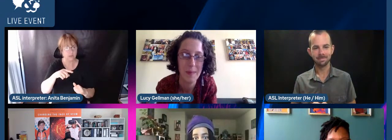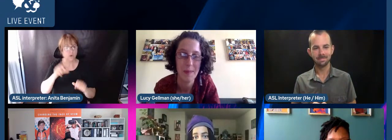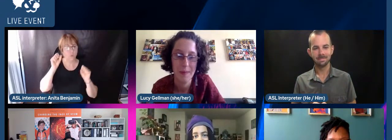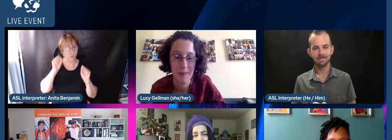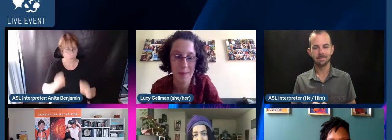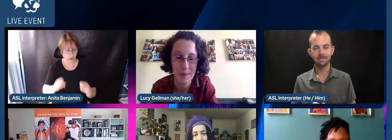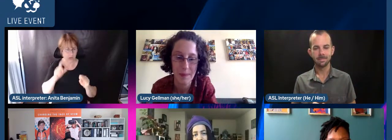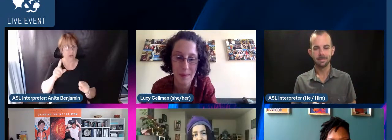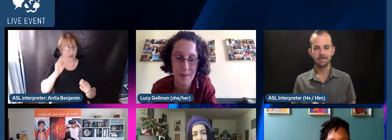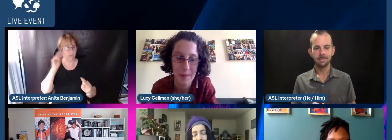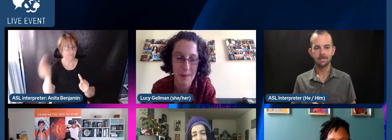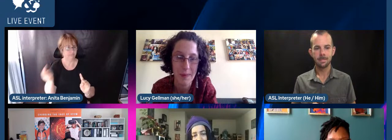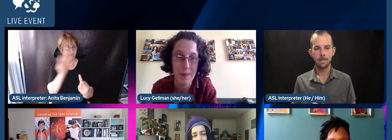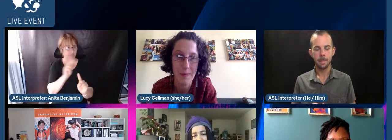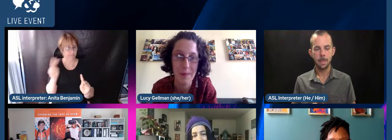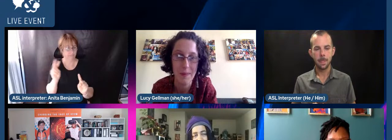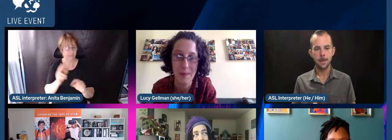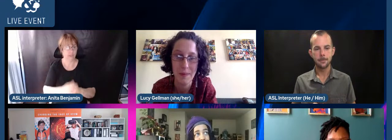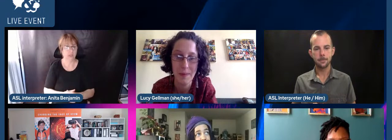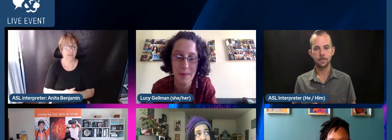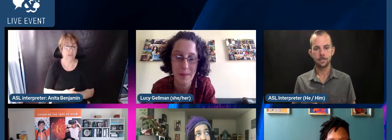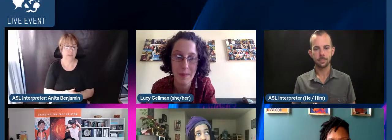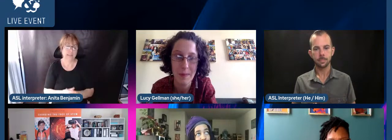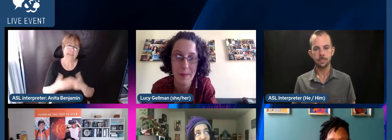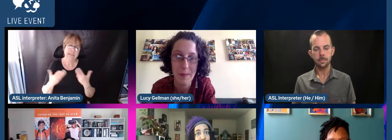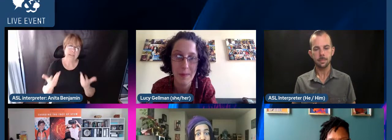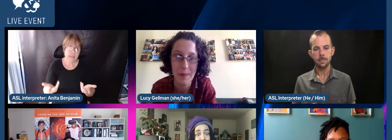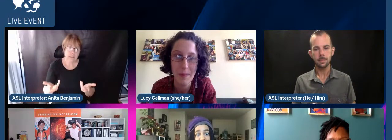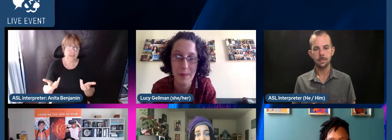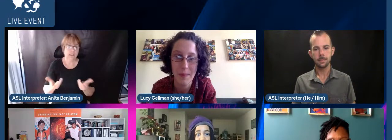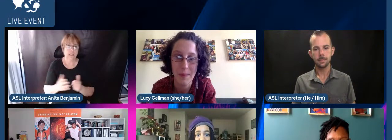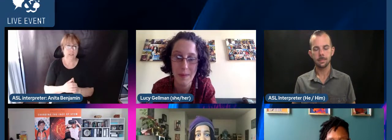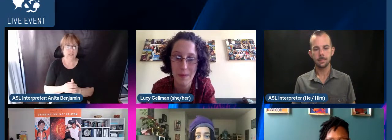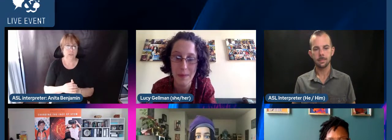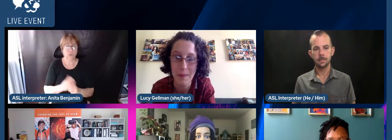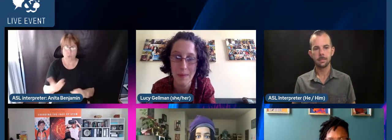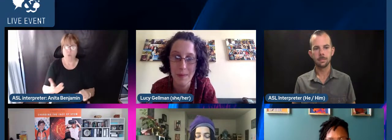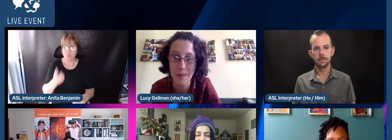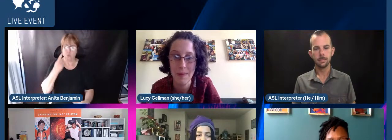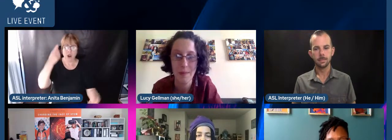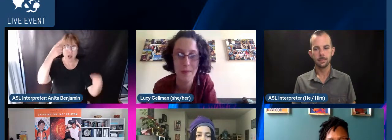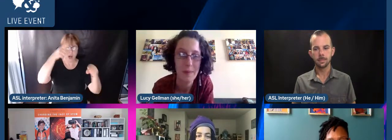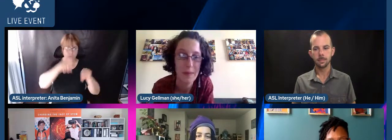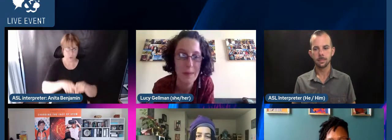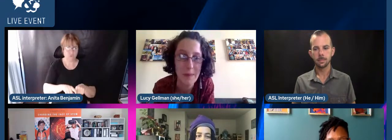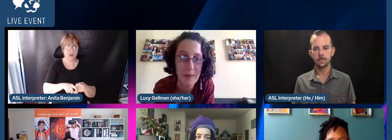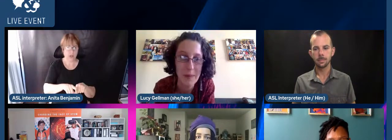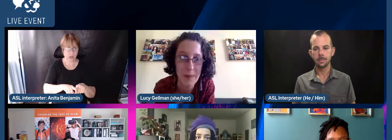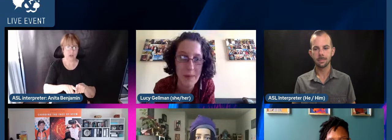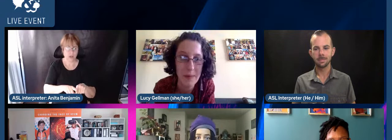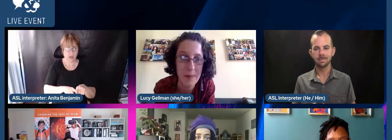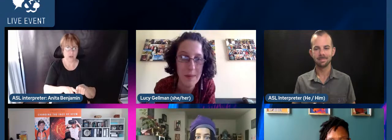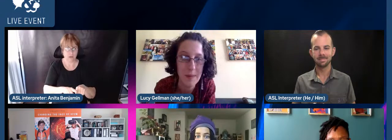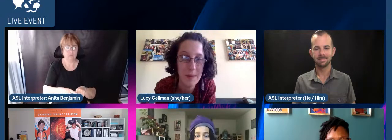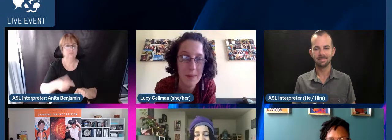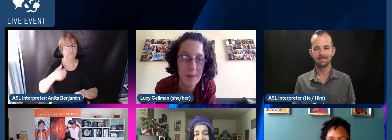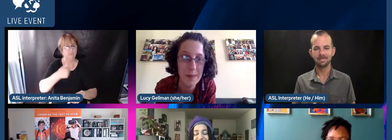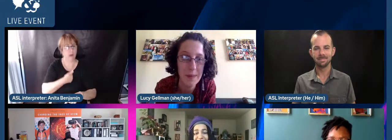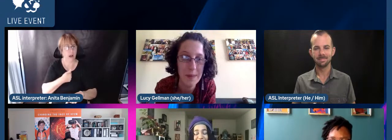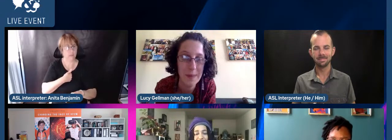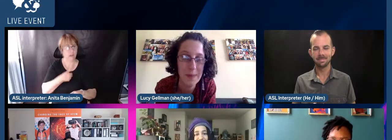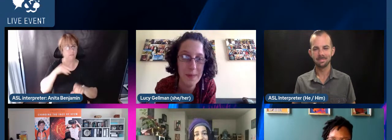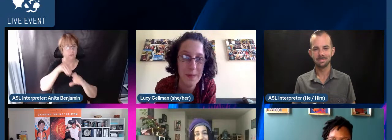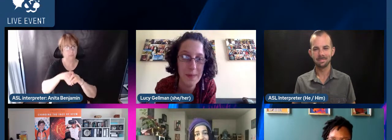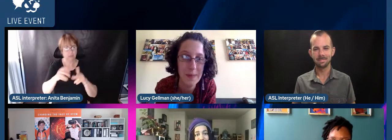everywhere else. So while I fully agree that I'm often in spaces